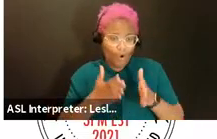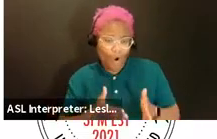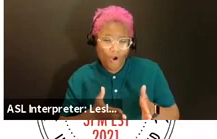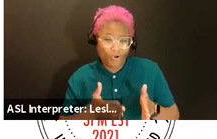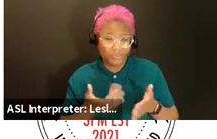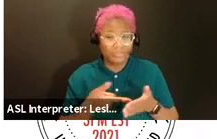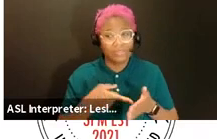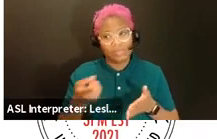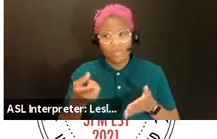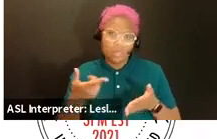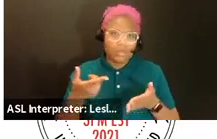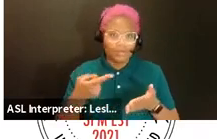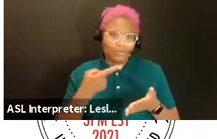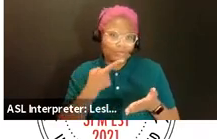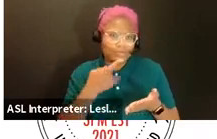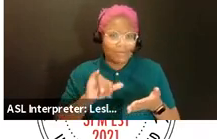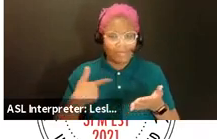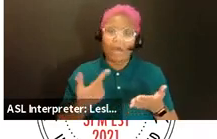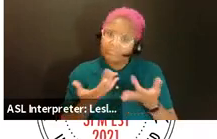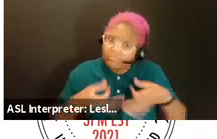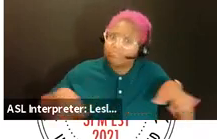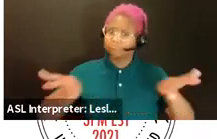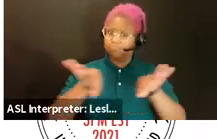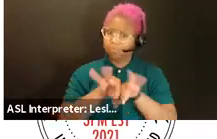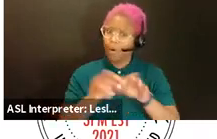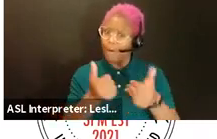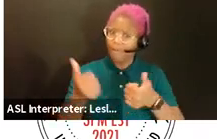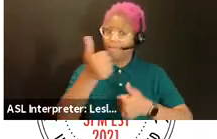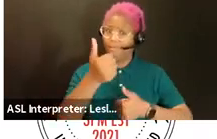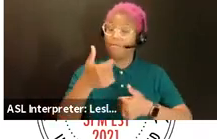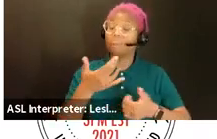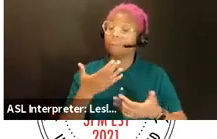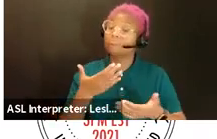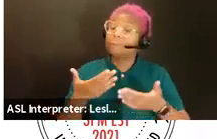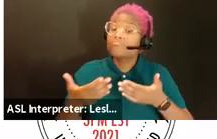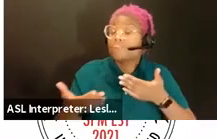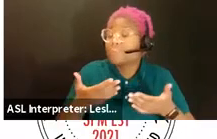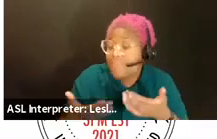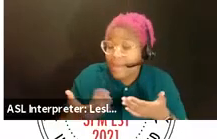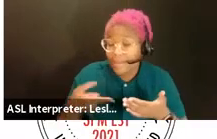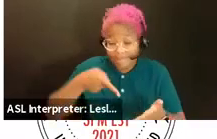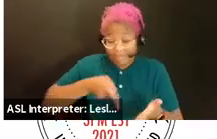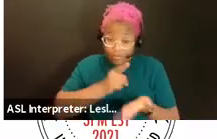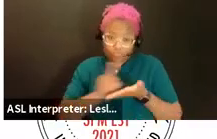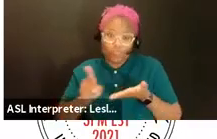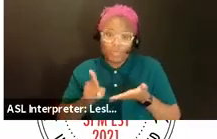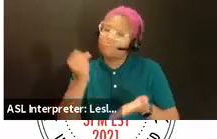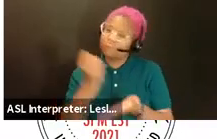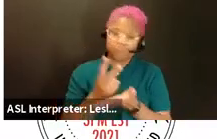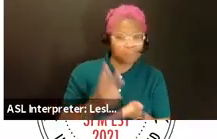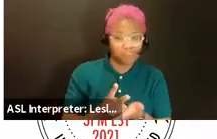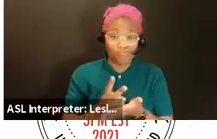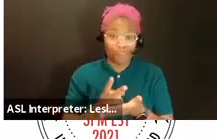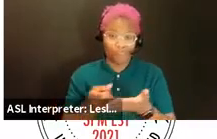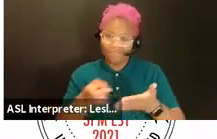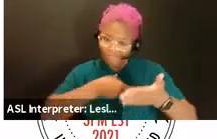of some degree of magnitude, you'll probably get the national interest exception this week. Next week, I have no idea. Whereas there's